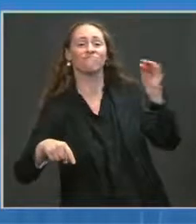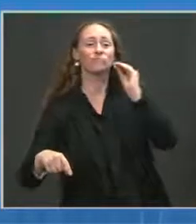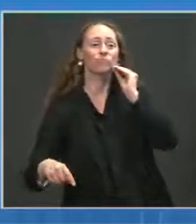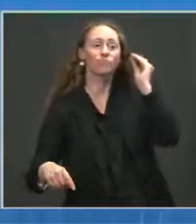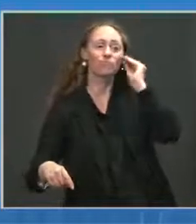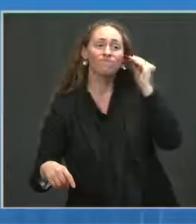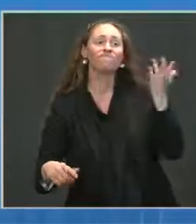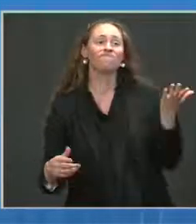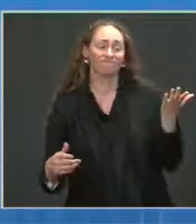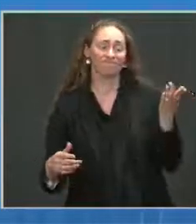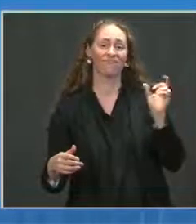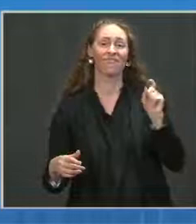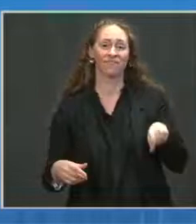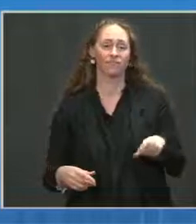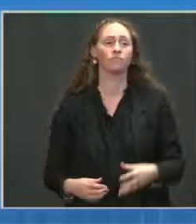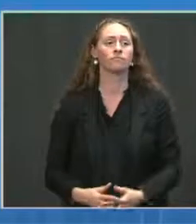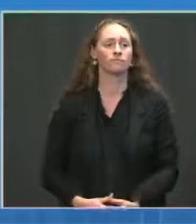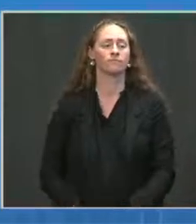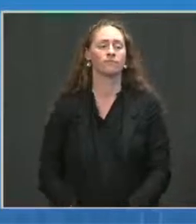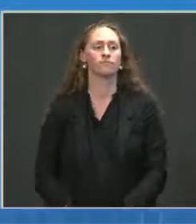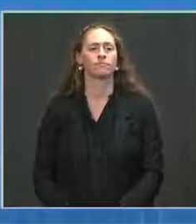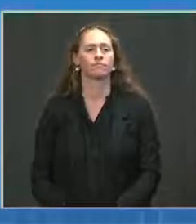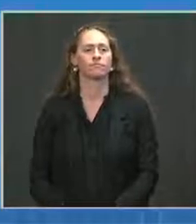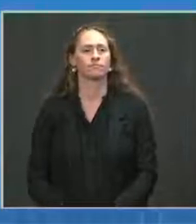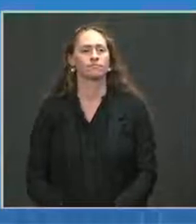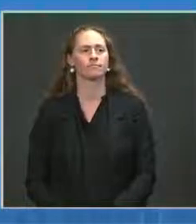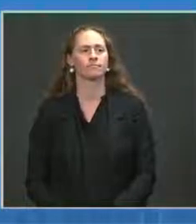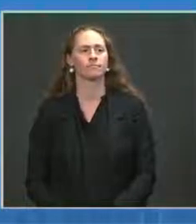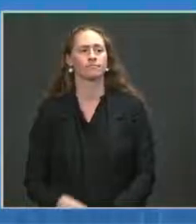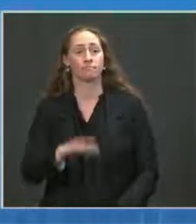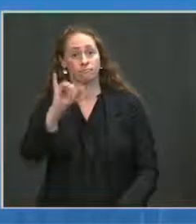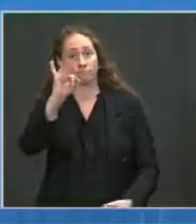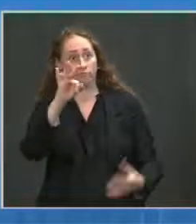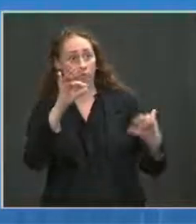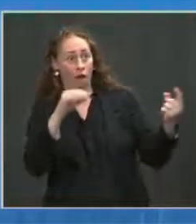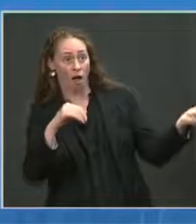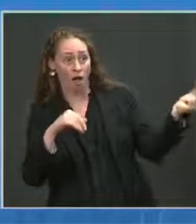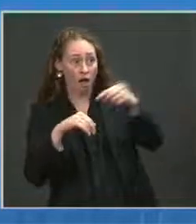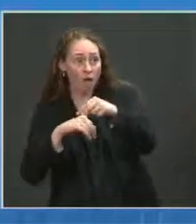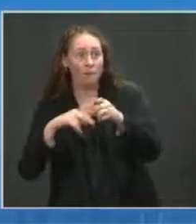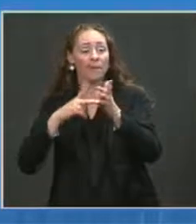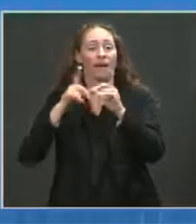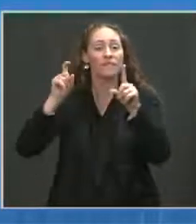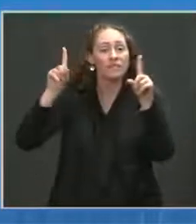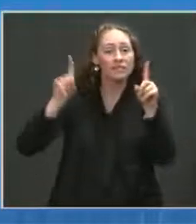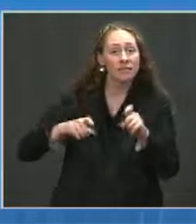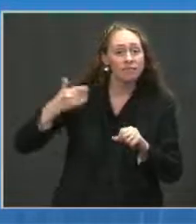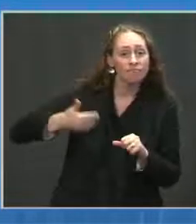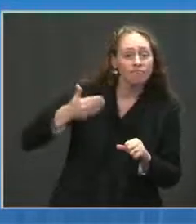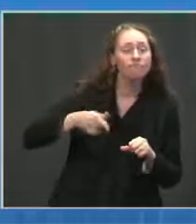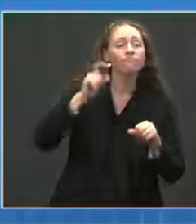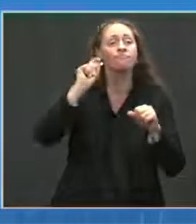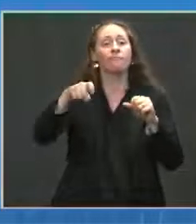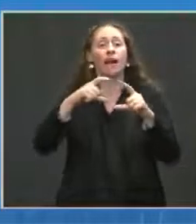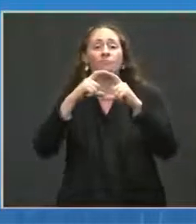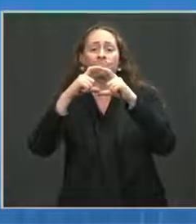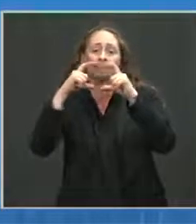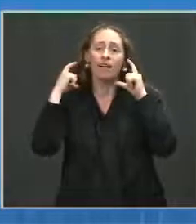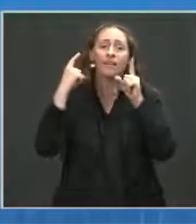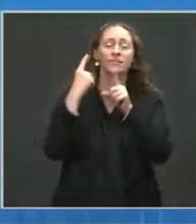is rigorous testing, social distancing, and masking. There are mandates